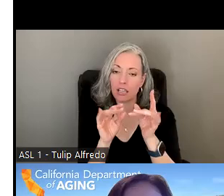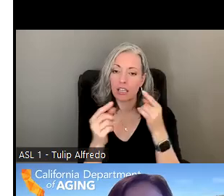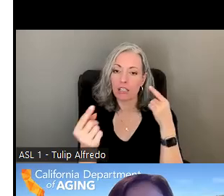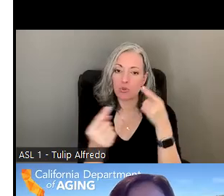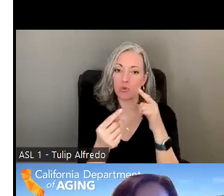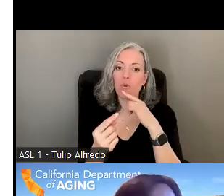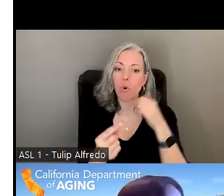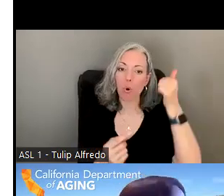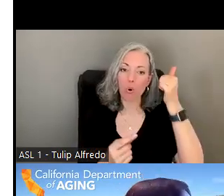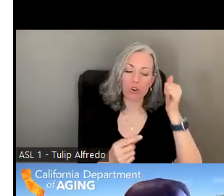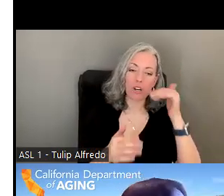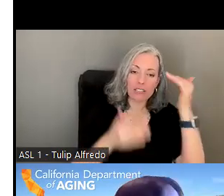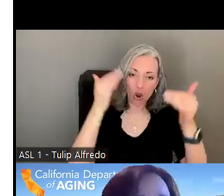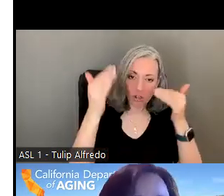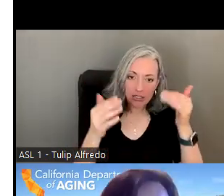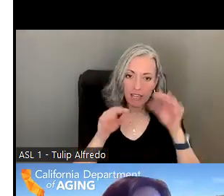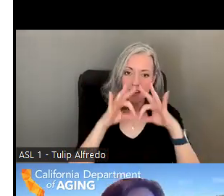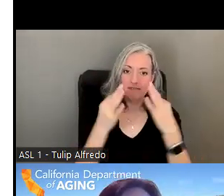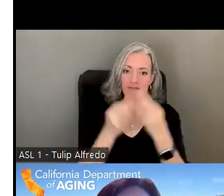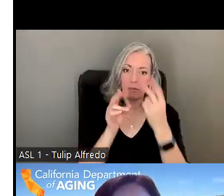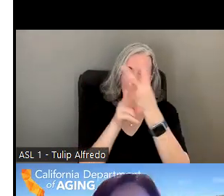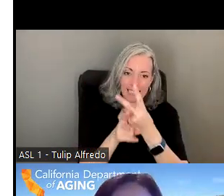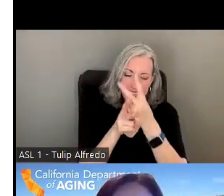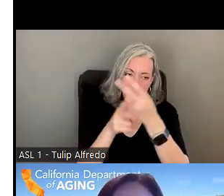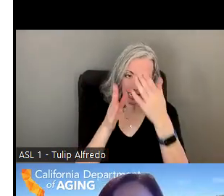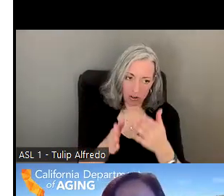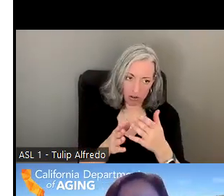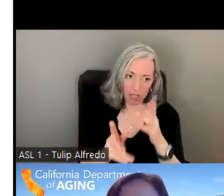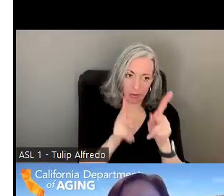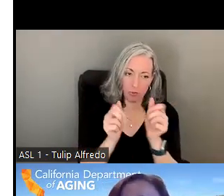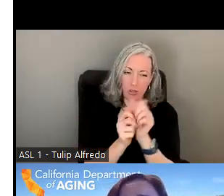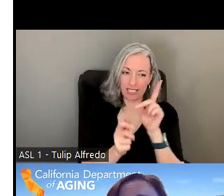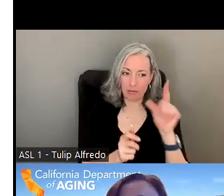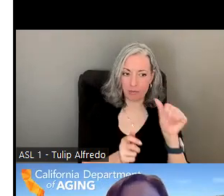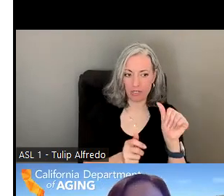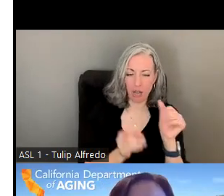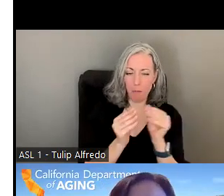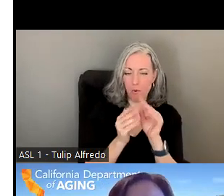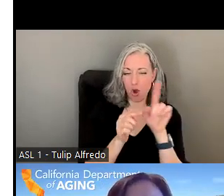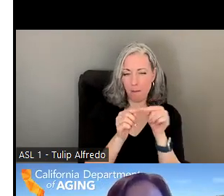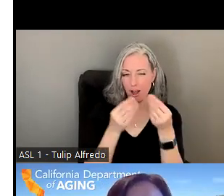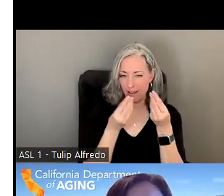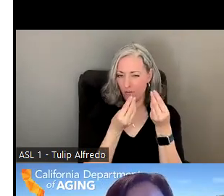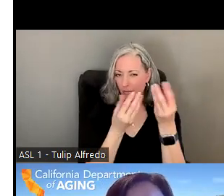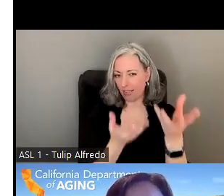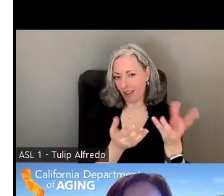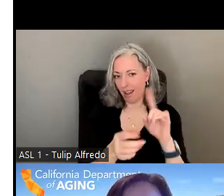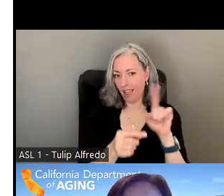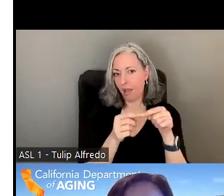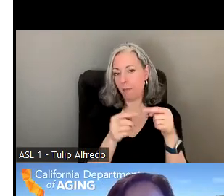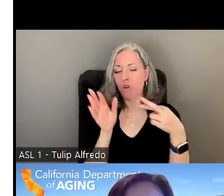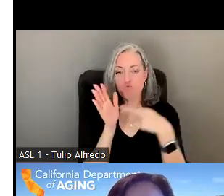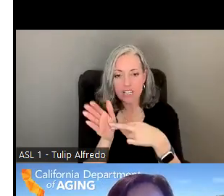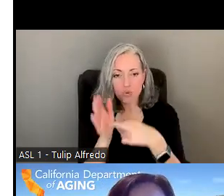family caregivers, and persons with disabilities. And this is more about informing them about resources that